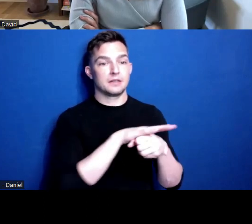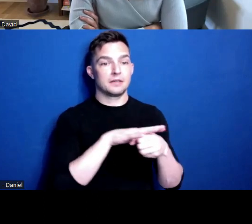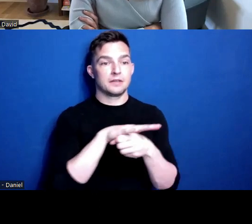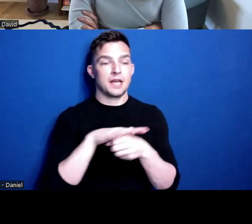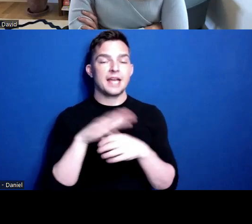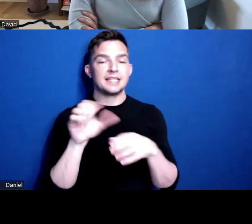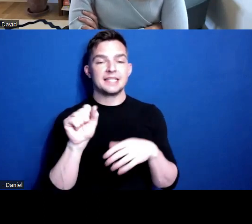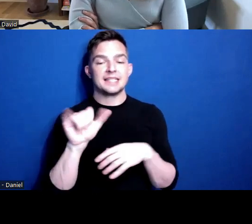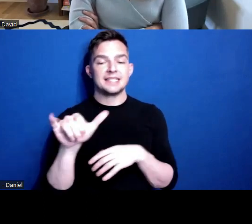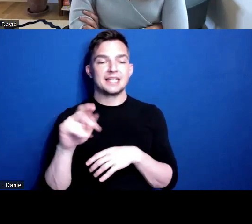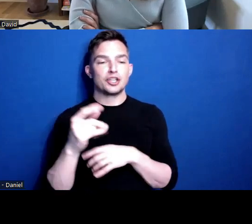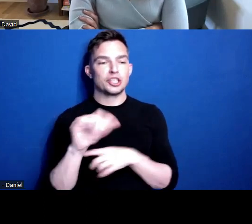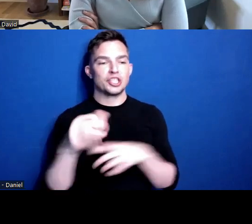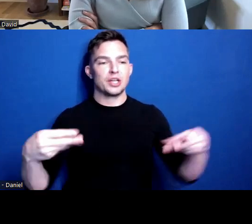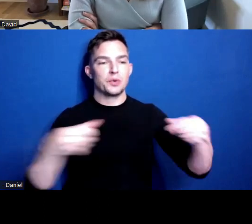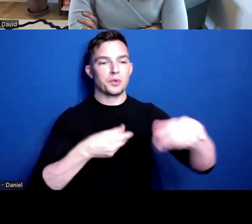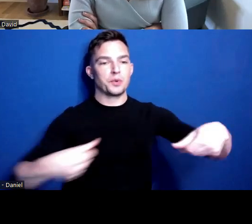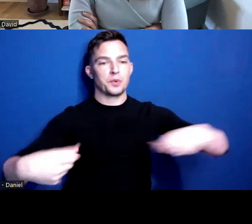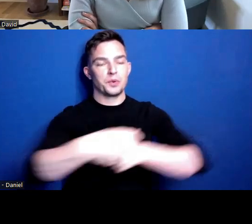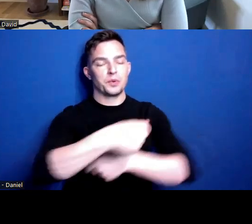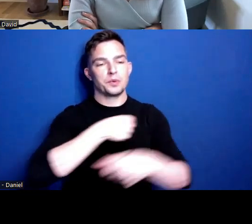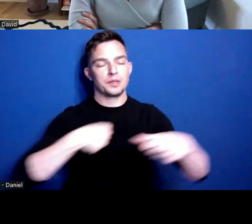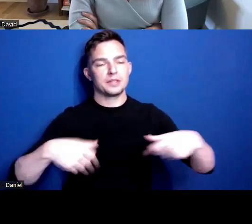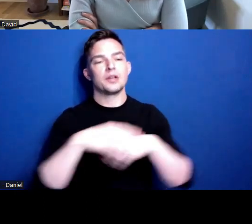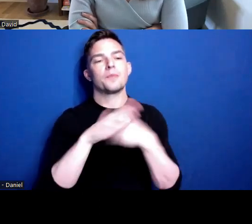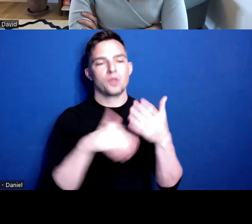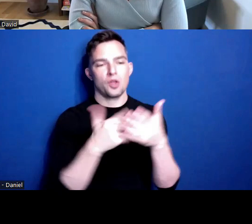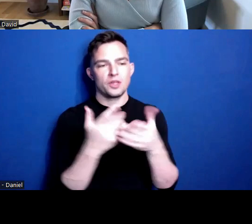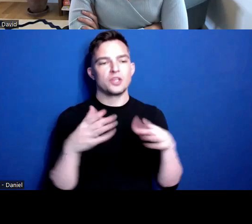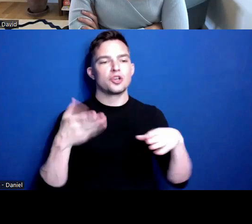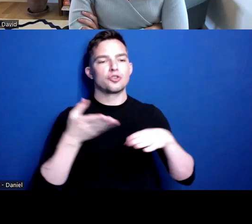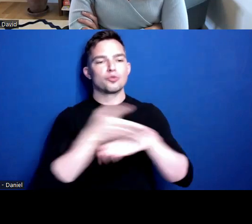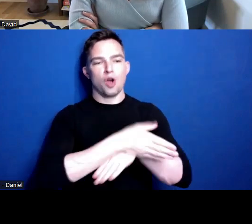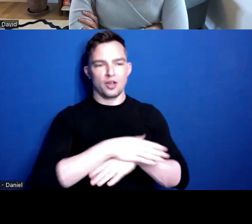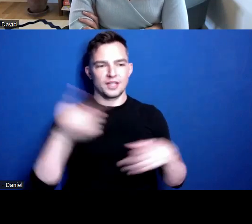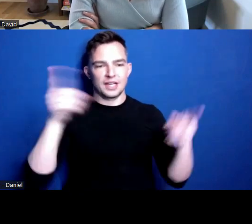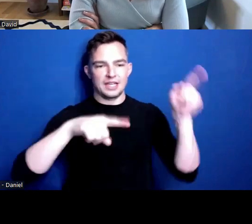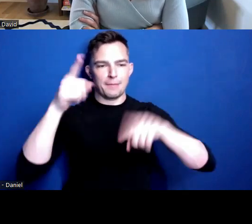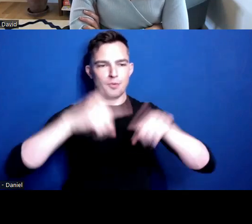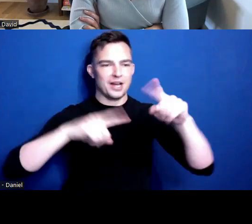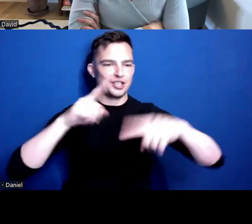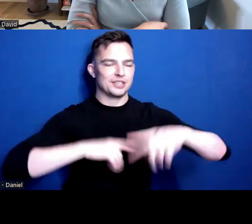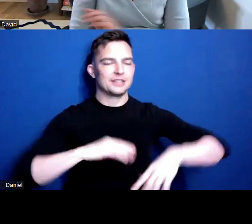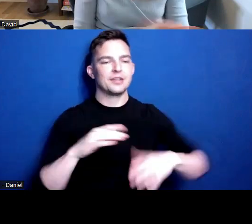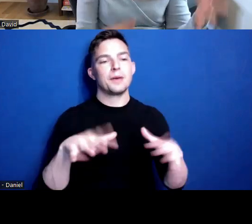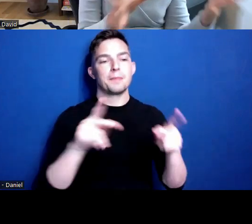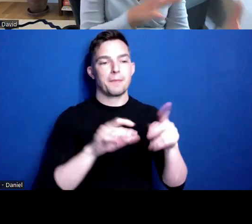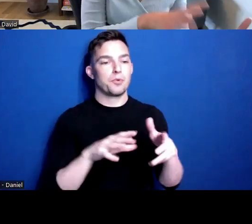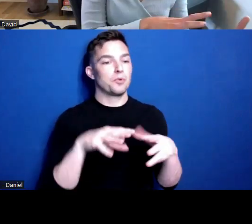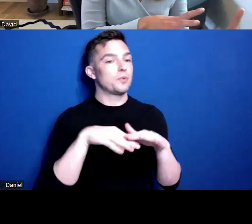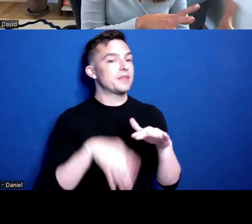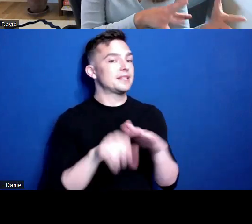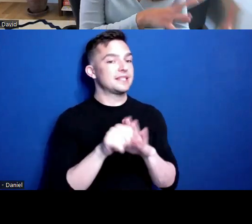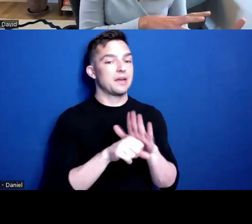synergy here. And in all of this, cross-agency collaboration is critical. Collaboration between the folks within a state working